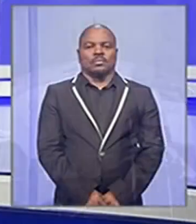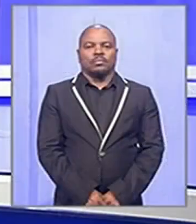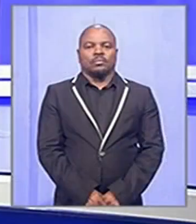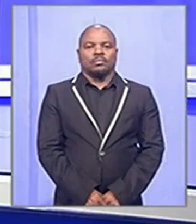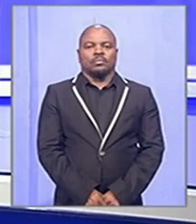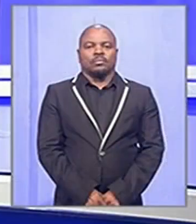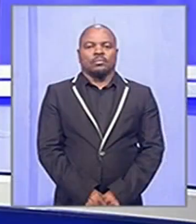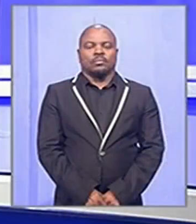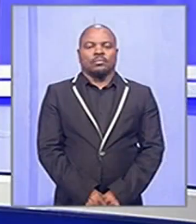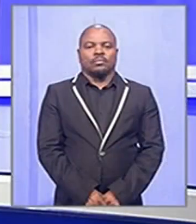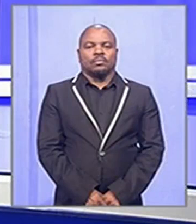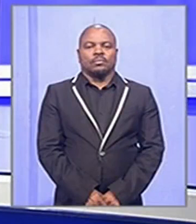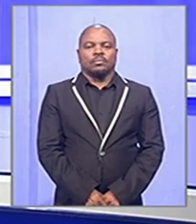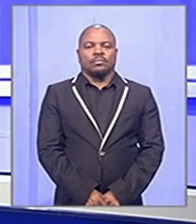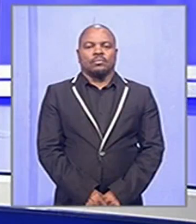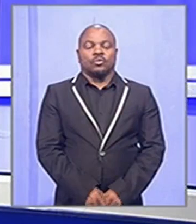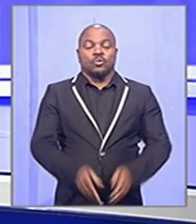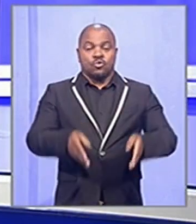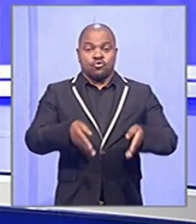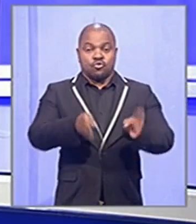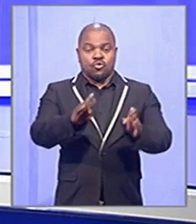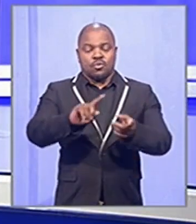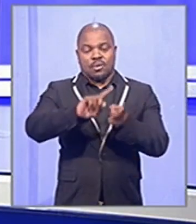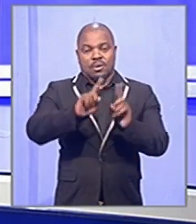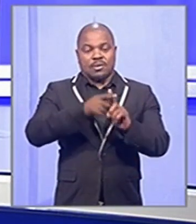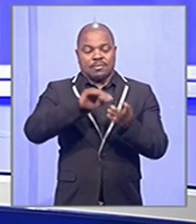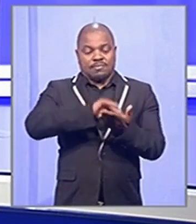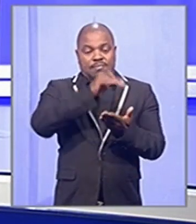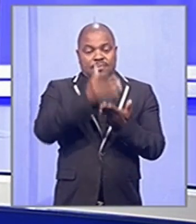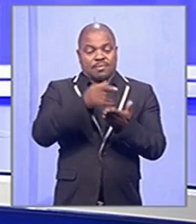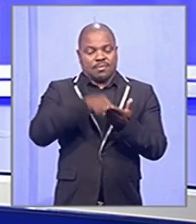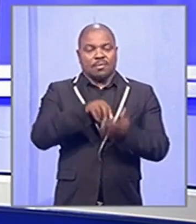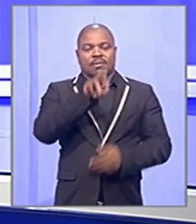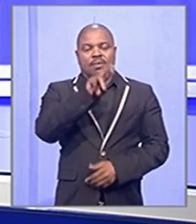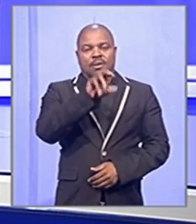sure that he has got a watertight case.